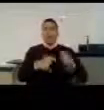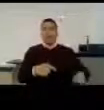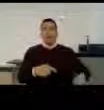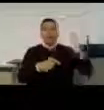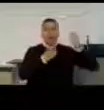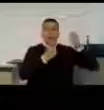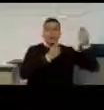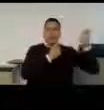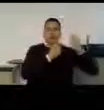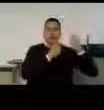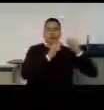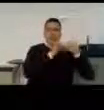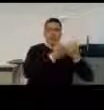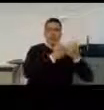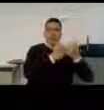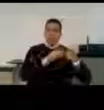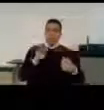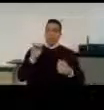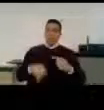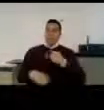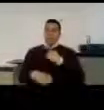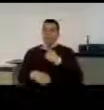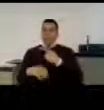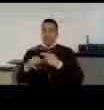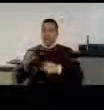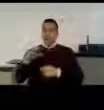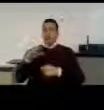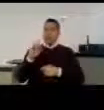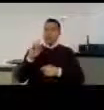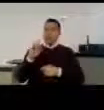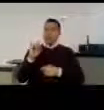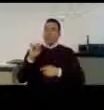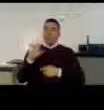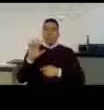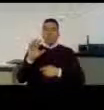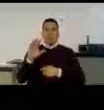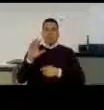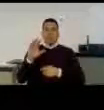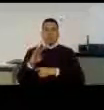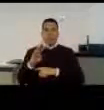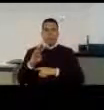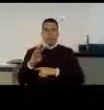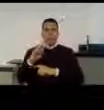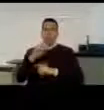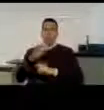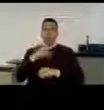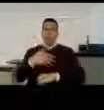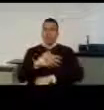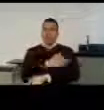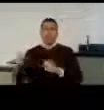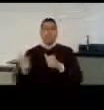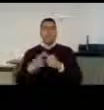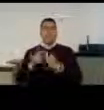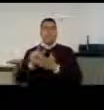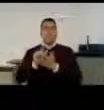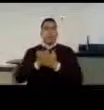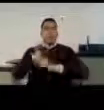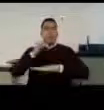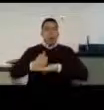agency. This was really impactful. This was really one of the first pieces of legislation where individuals with